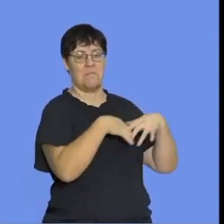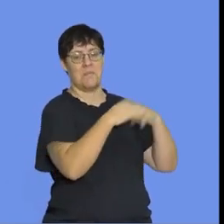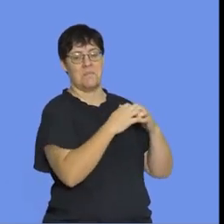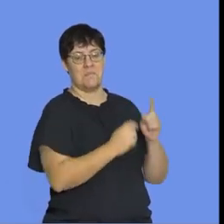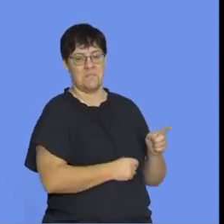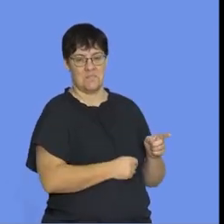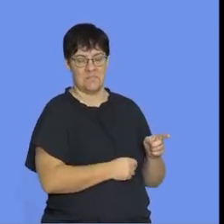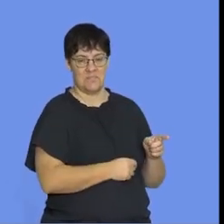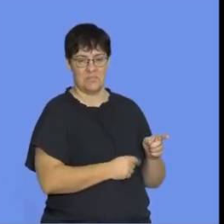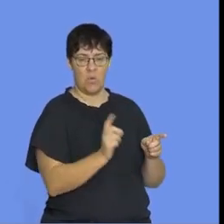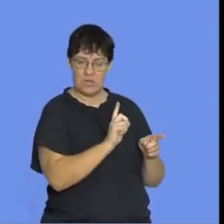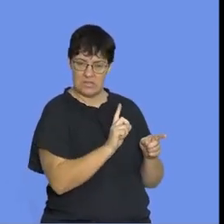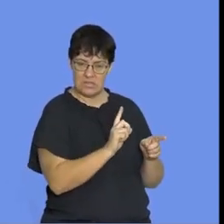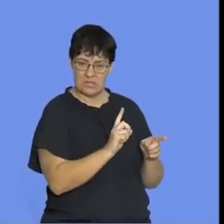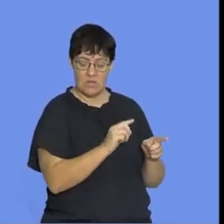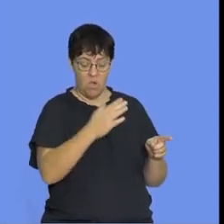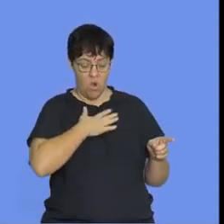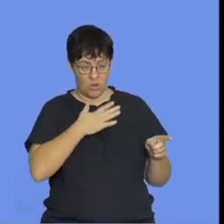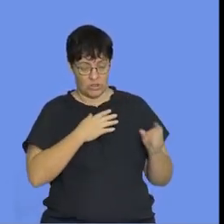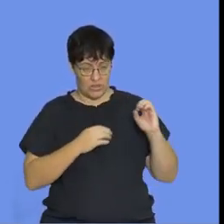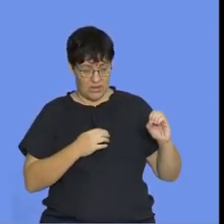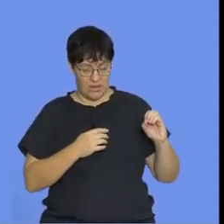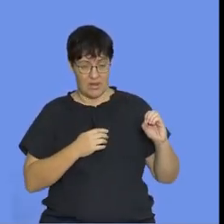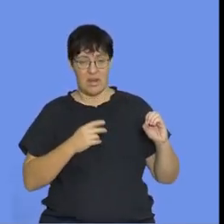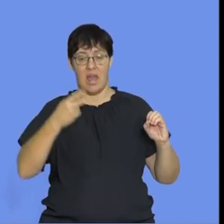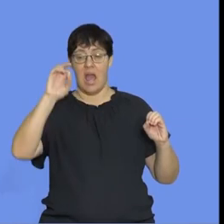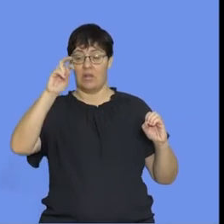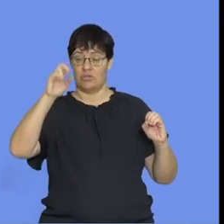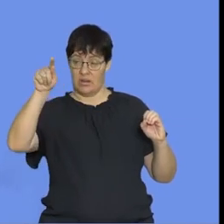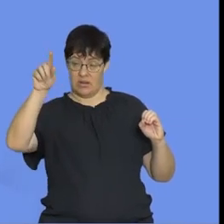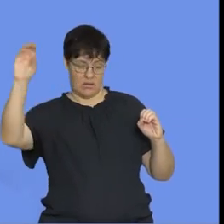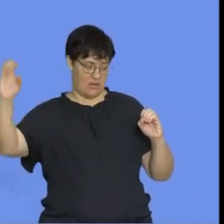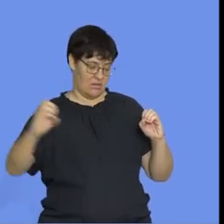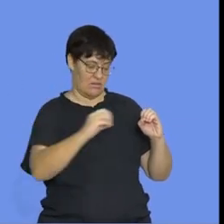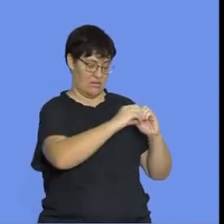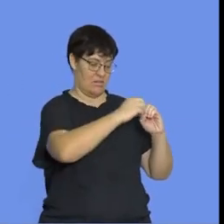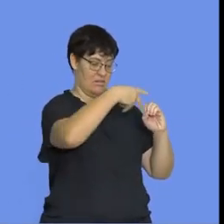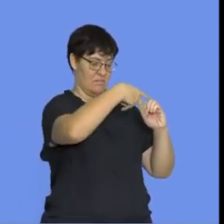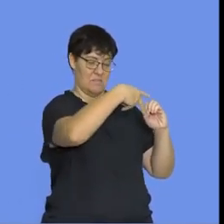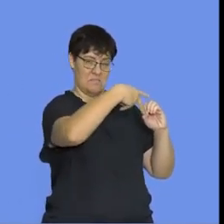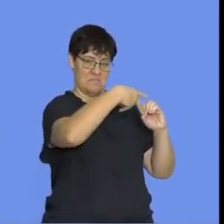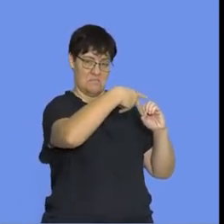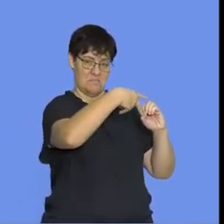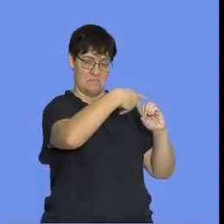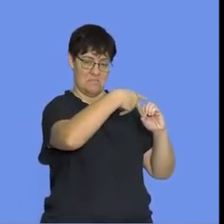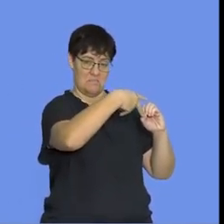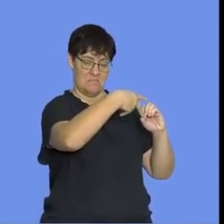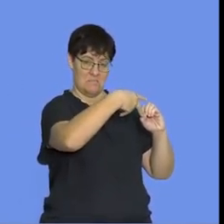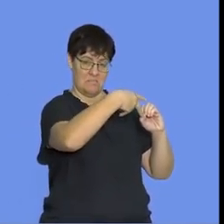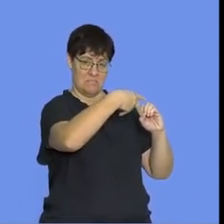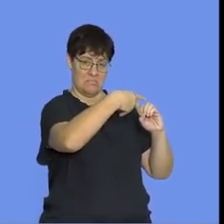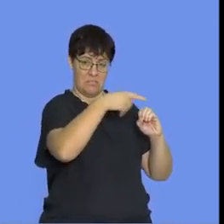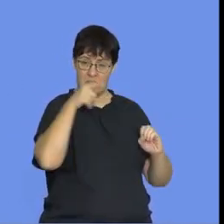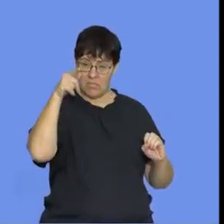bond is between the oxygen and hydrogen molecule. These bonds actually didn't exist, in the